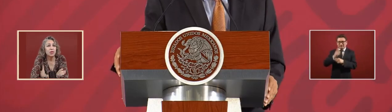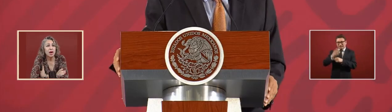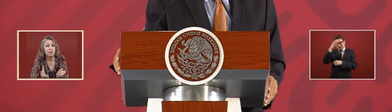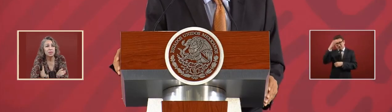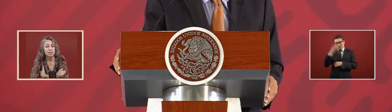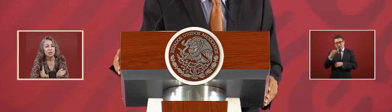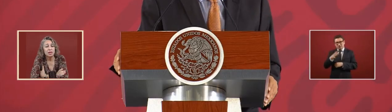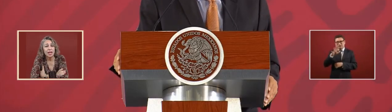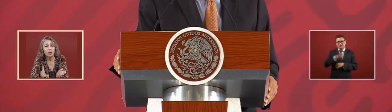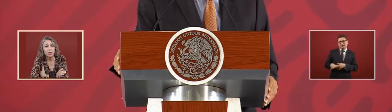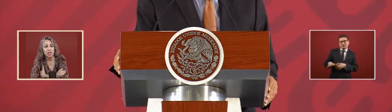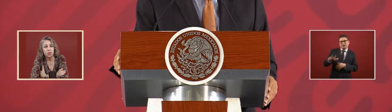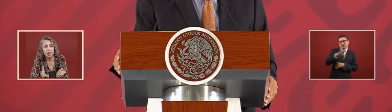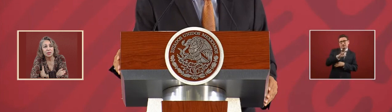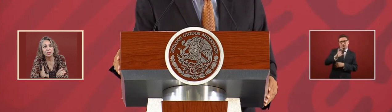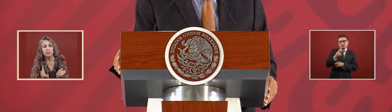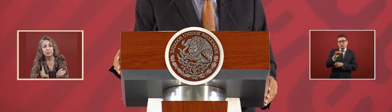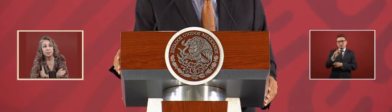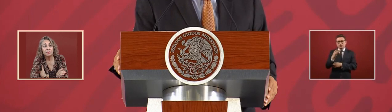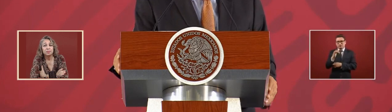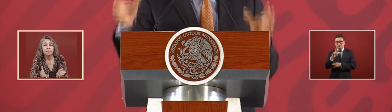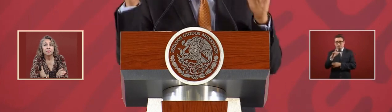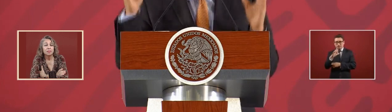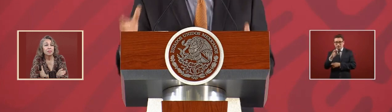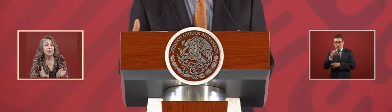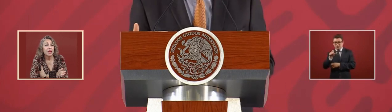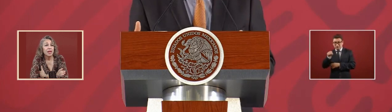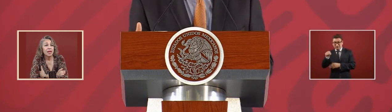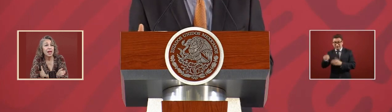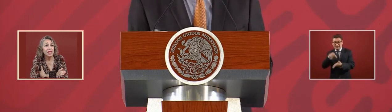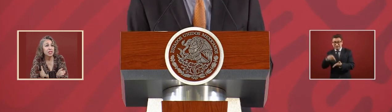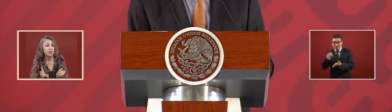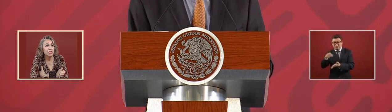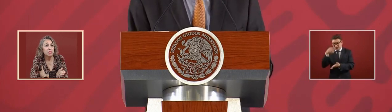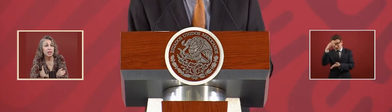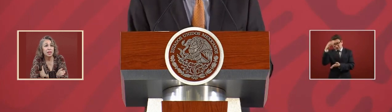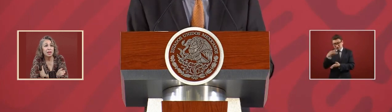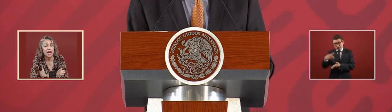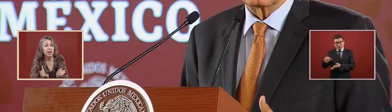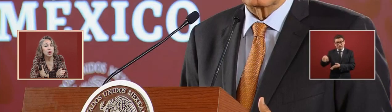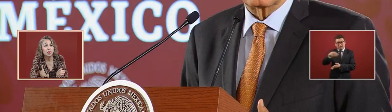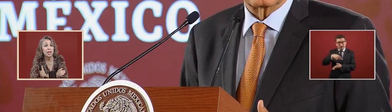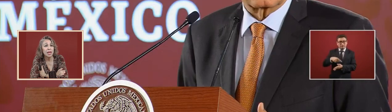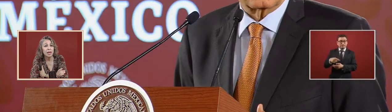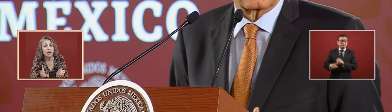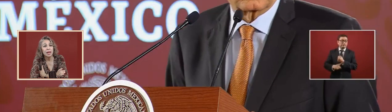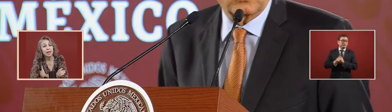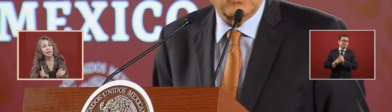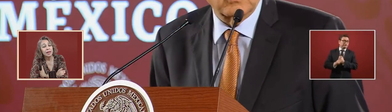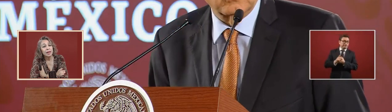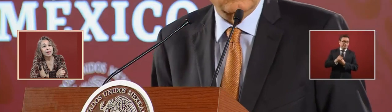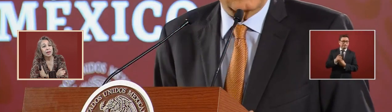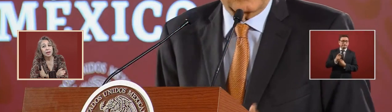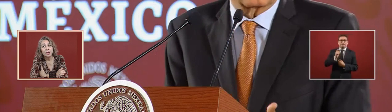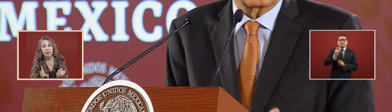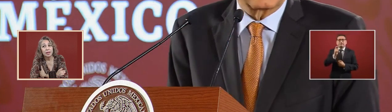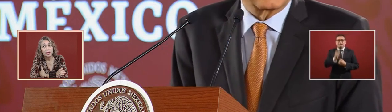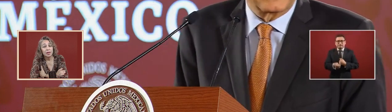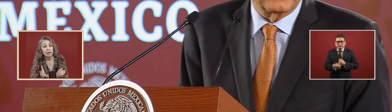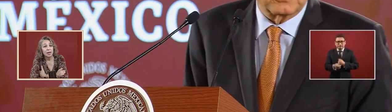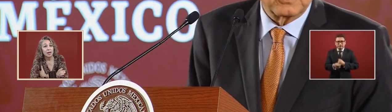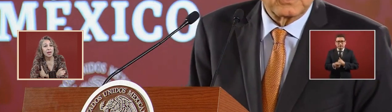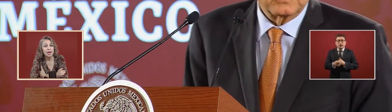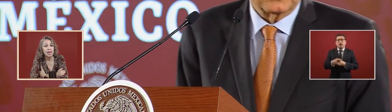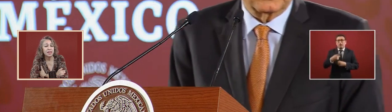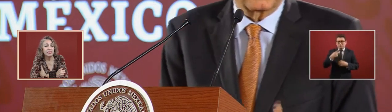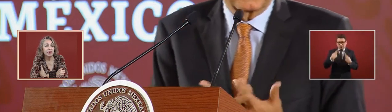horrible crimes like Guachacualcos tiene que ver. It has to no do with not only con un acto